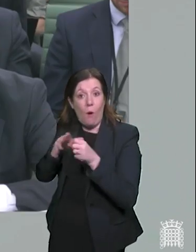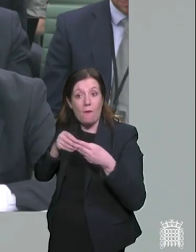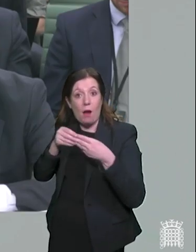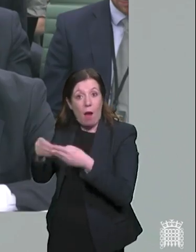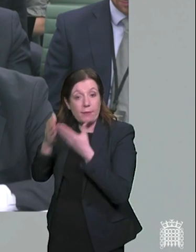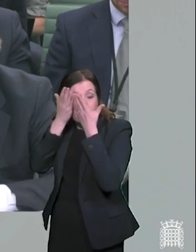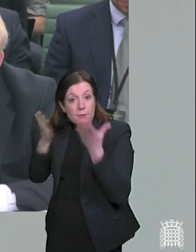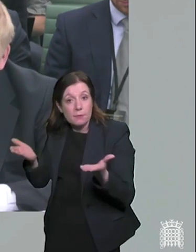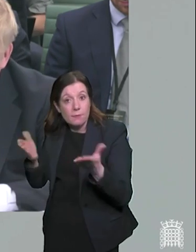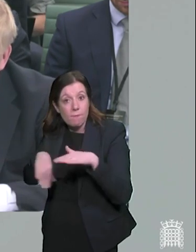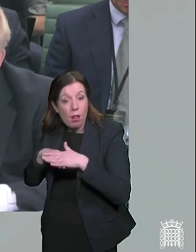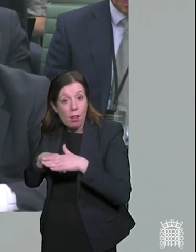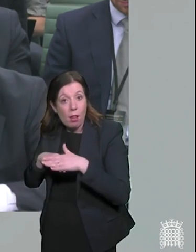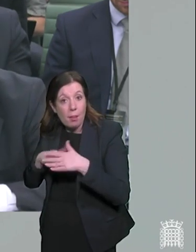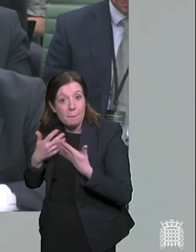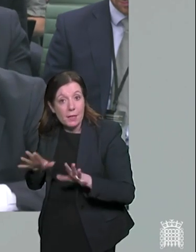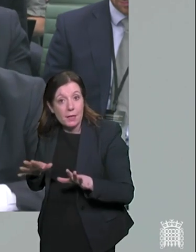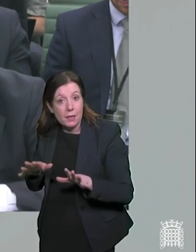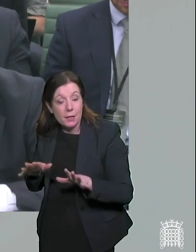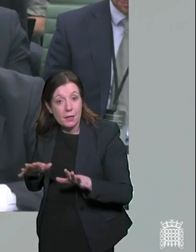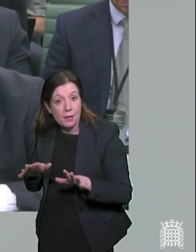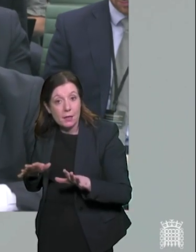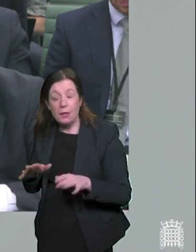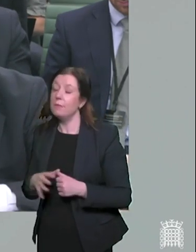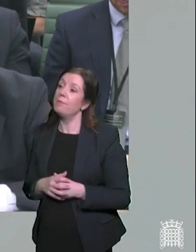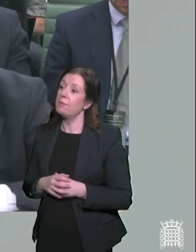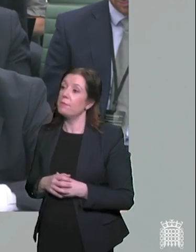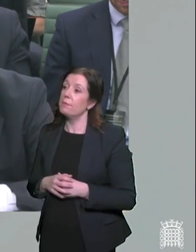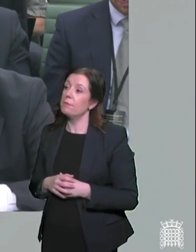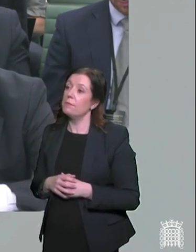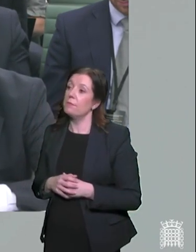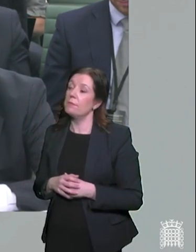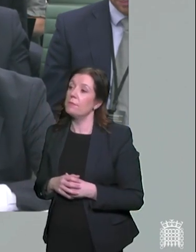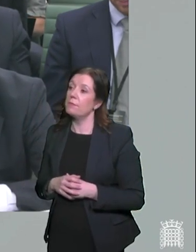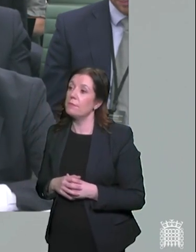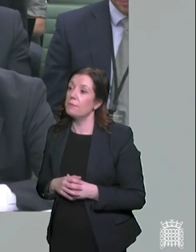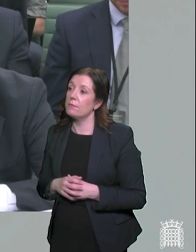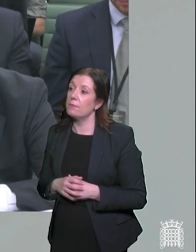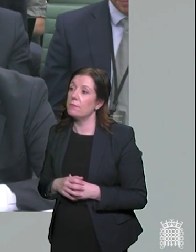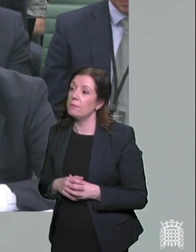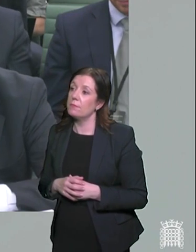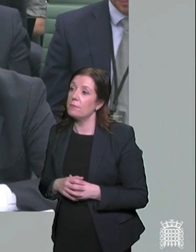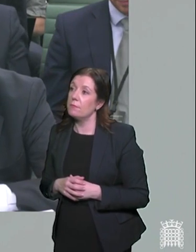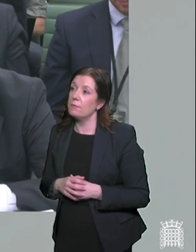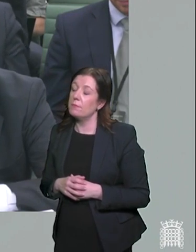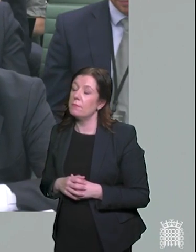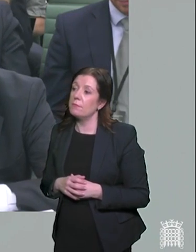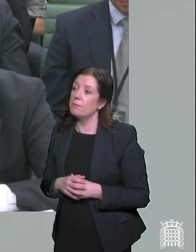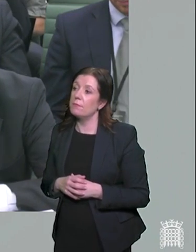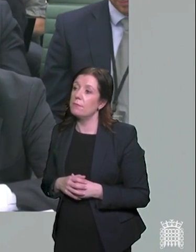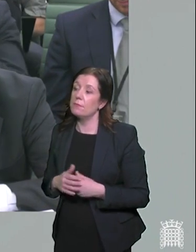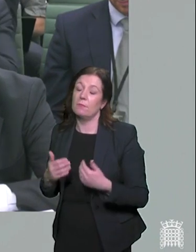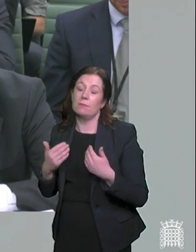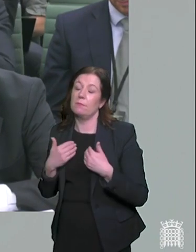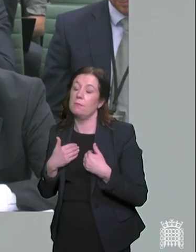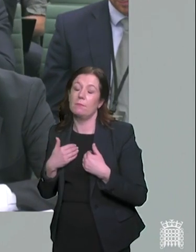COVID guidance, yes, as opposed to the rules? It's correct to say that I did